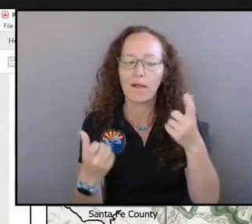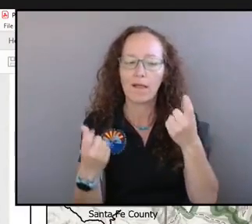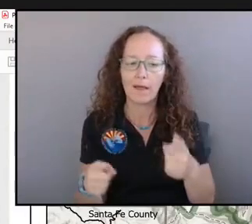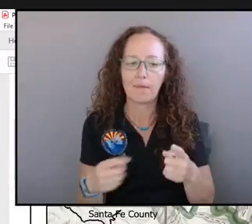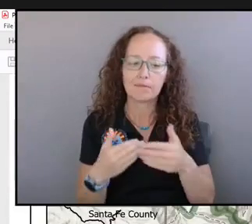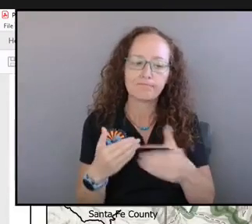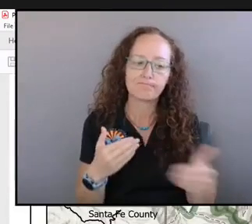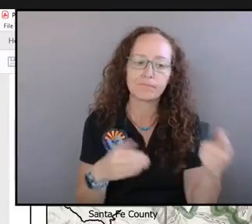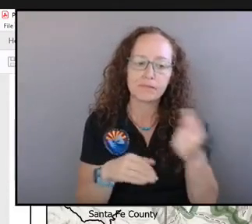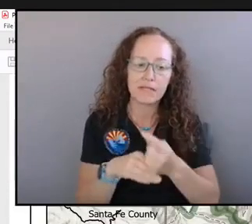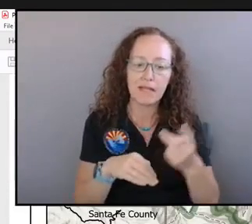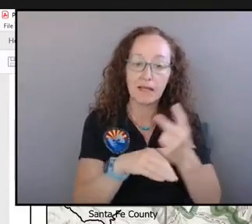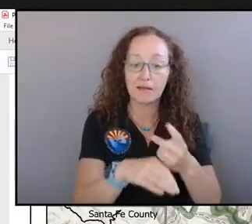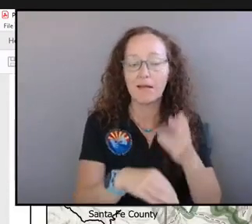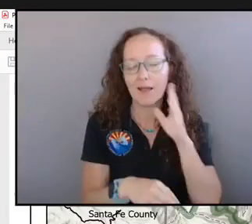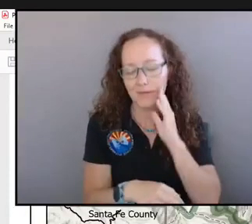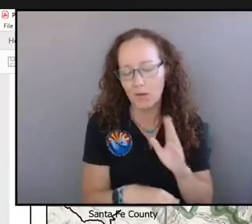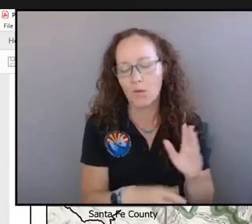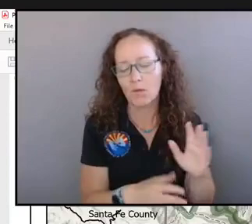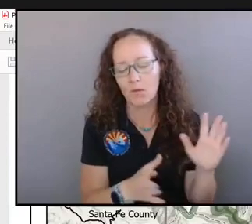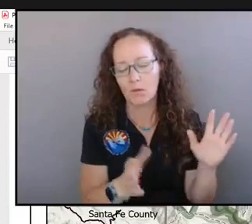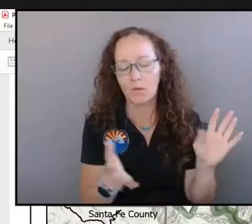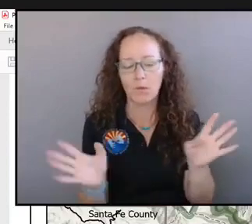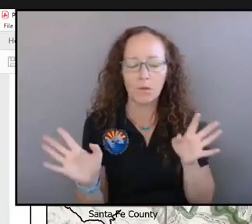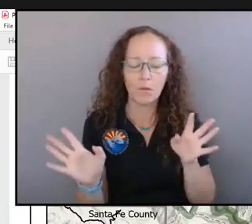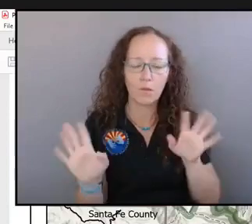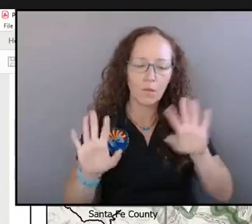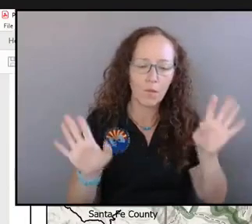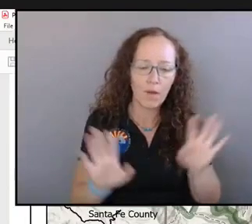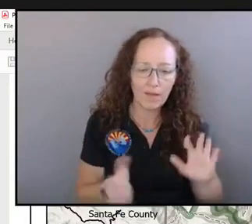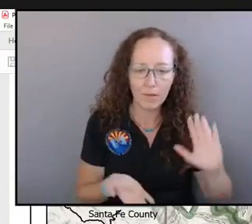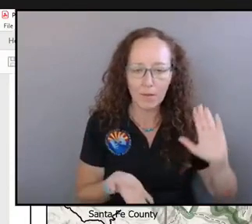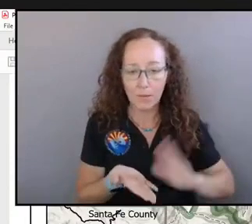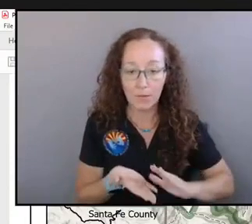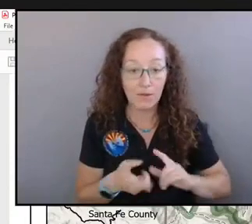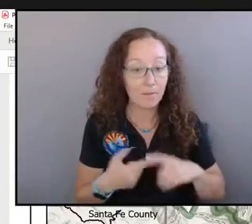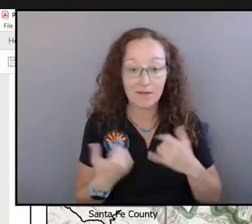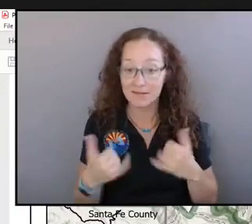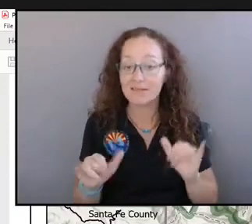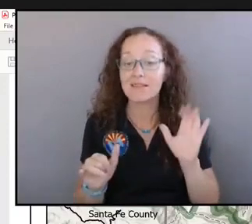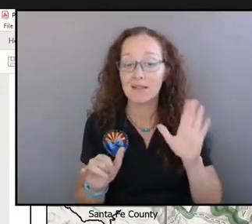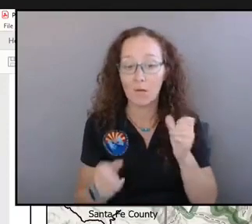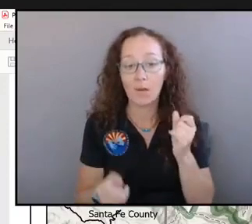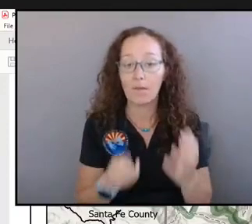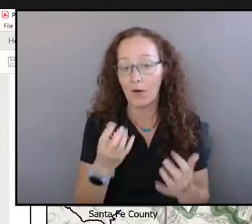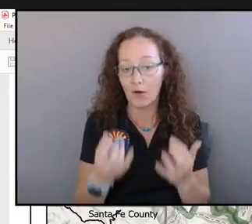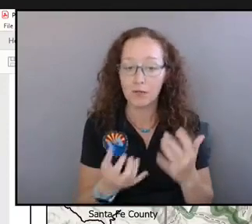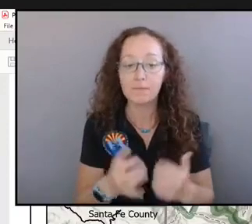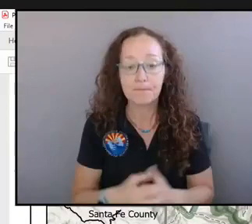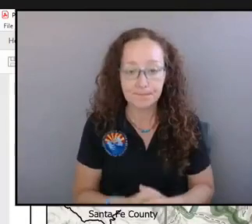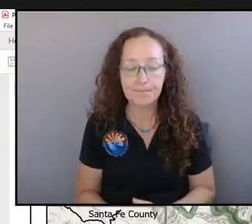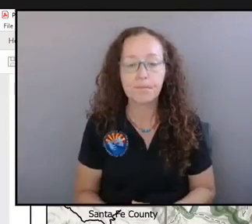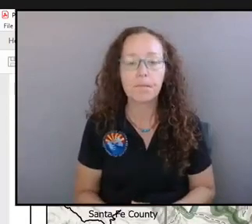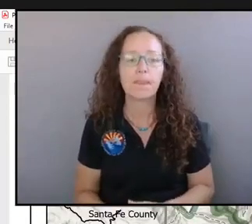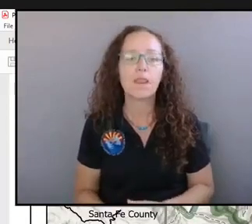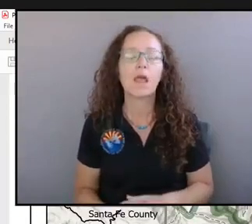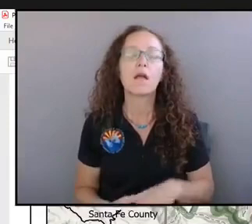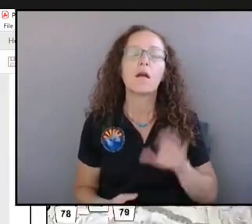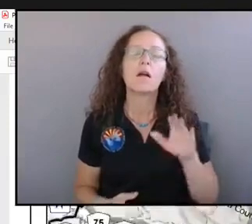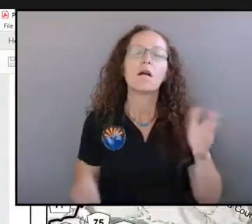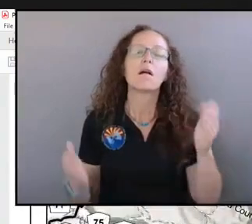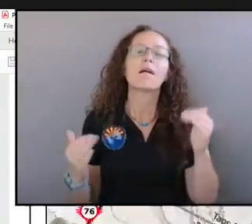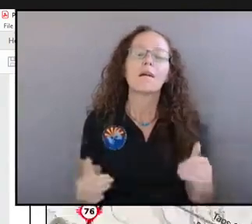moderate weather that we have coming in. And let me just check my notes. Rollout. We heard a lot